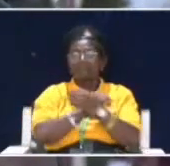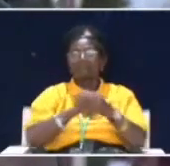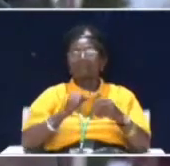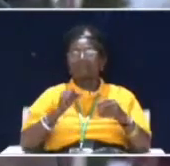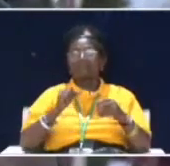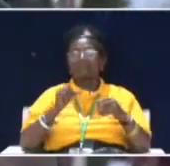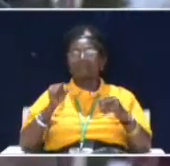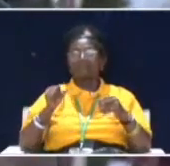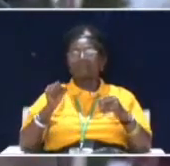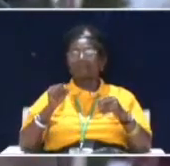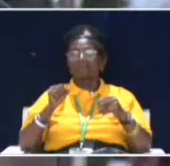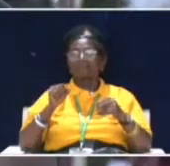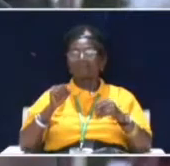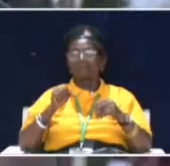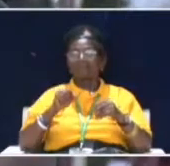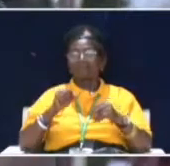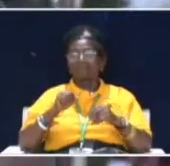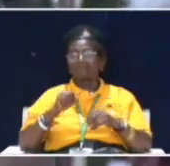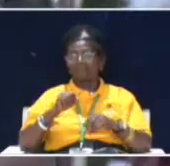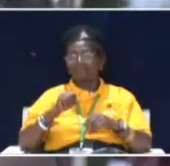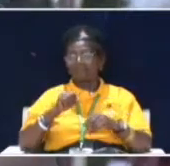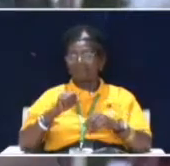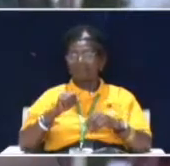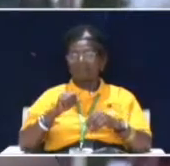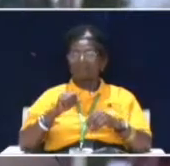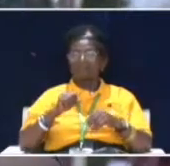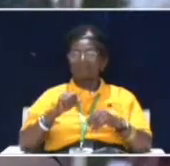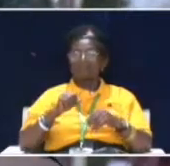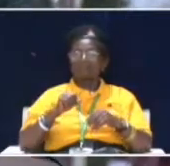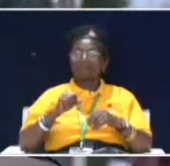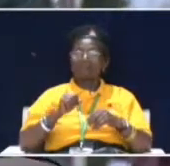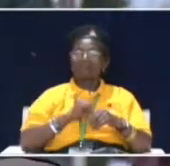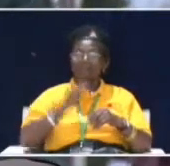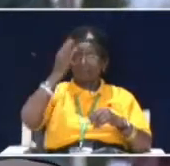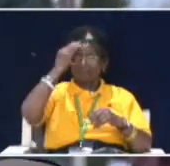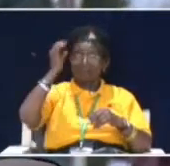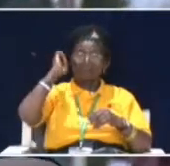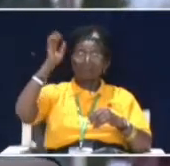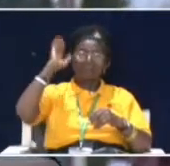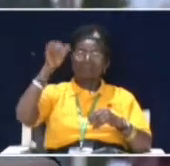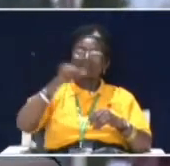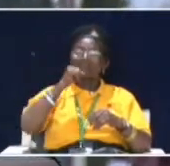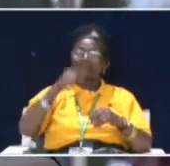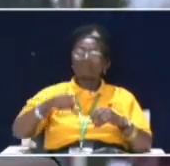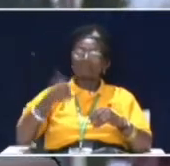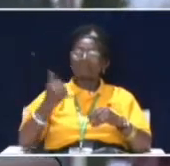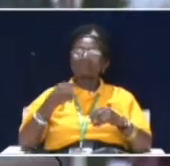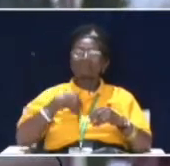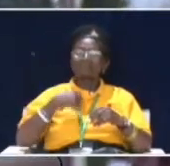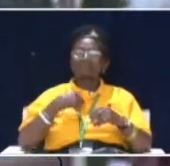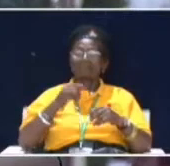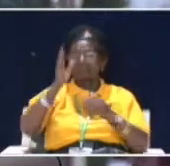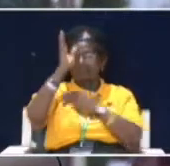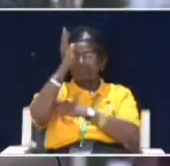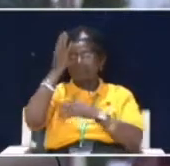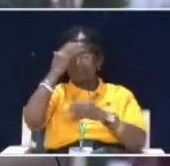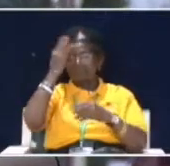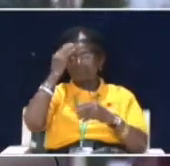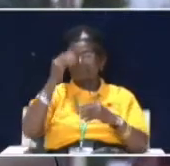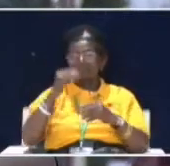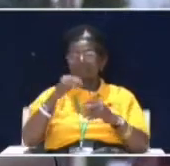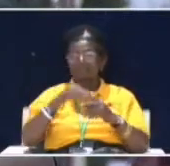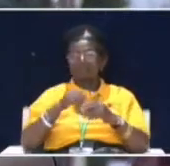Isaac eni to feran yen. He will not deny me. Ko ni fi du mi. God knew